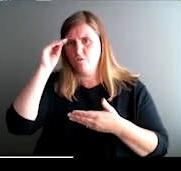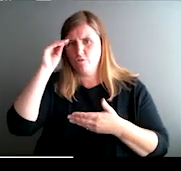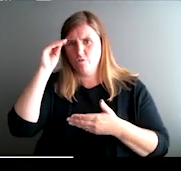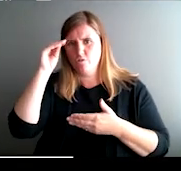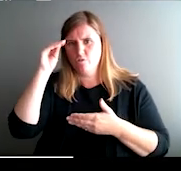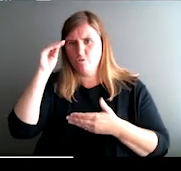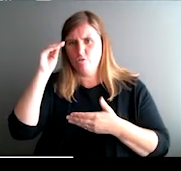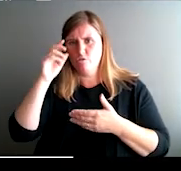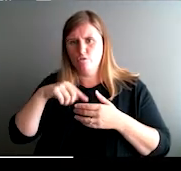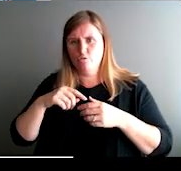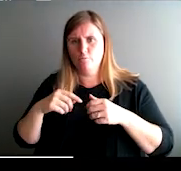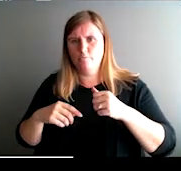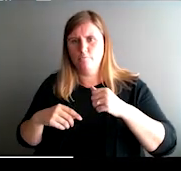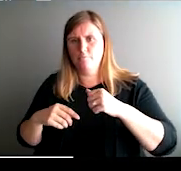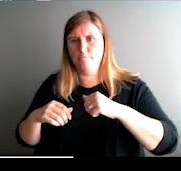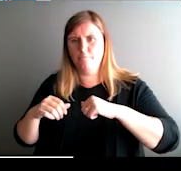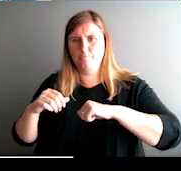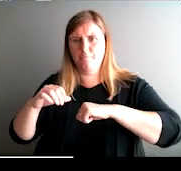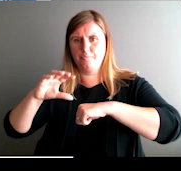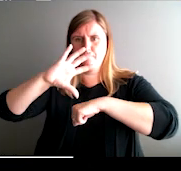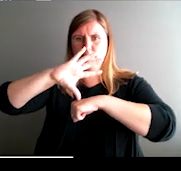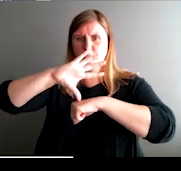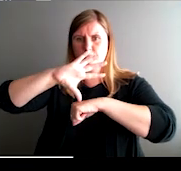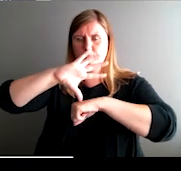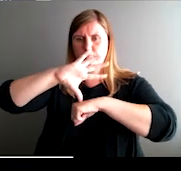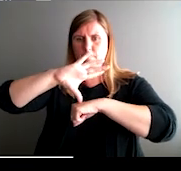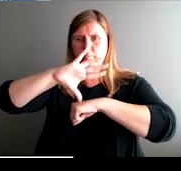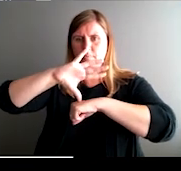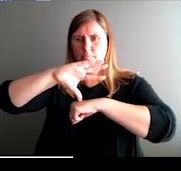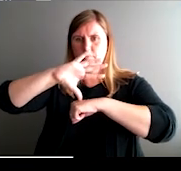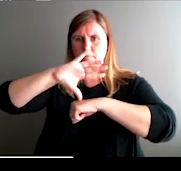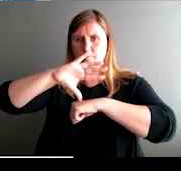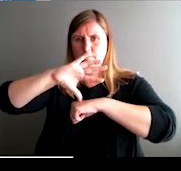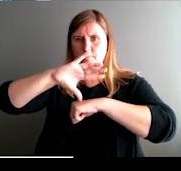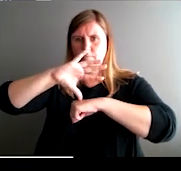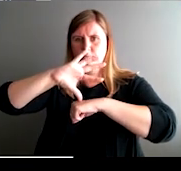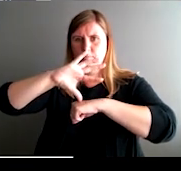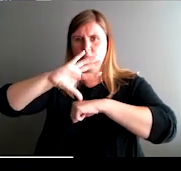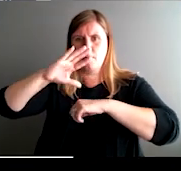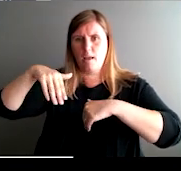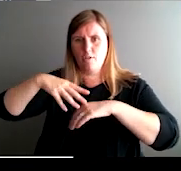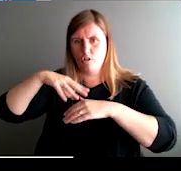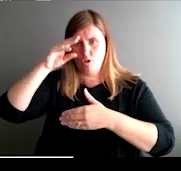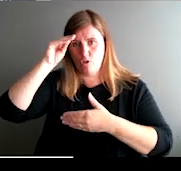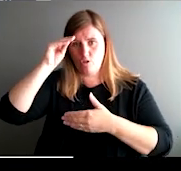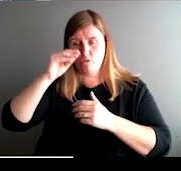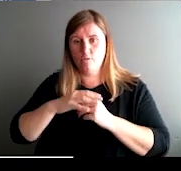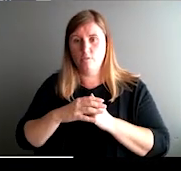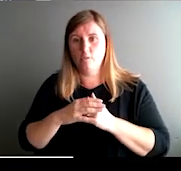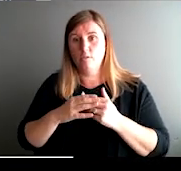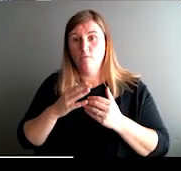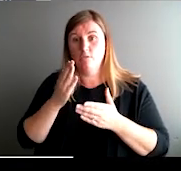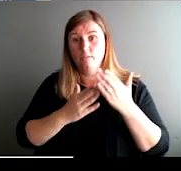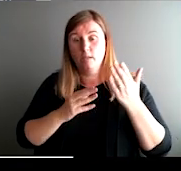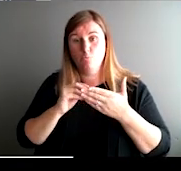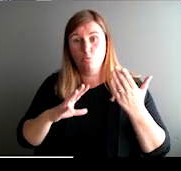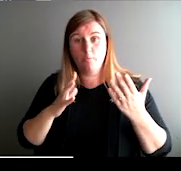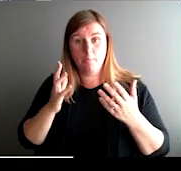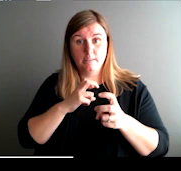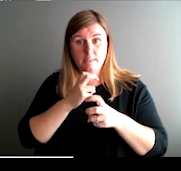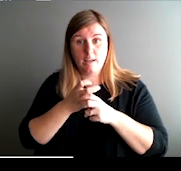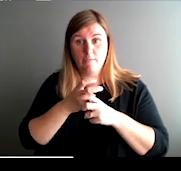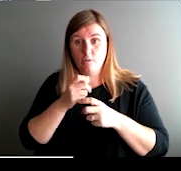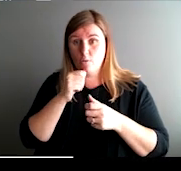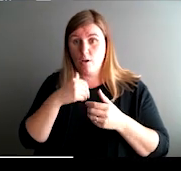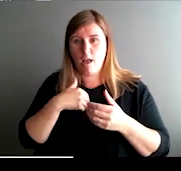to put their thumb on the back of their fist and wiggle their fingers. Now, for some students, that's going to be very difficult. They may not have the